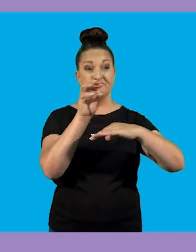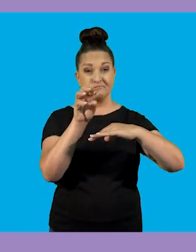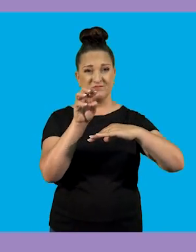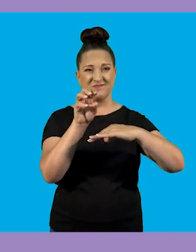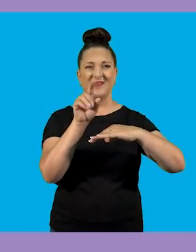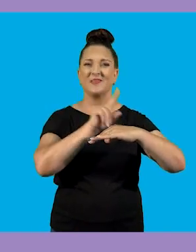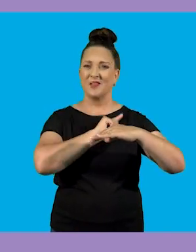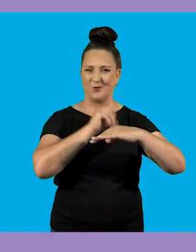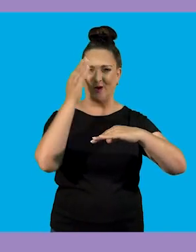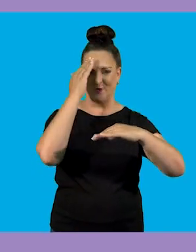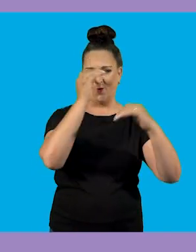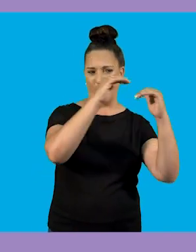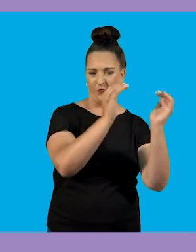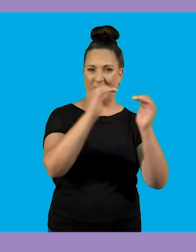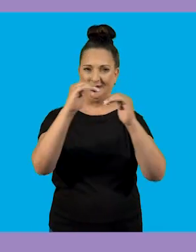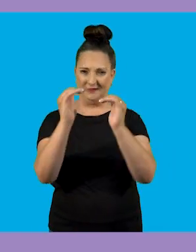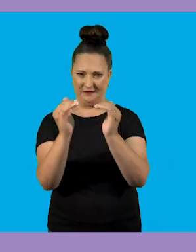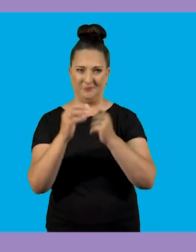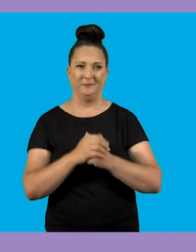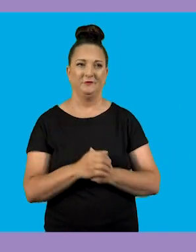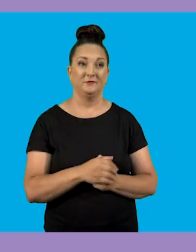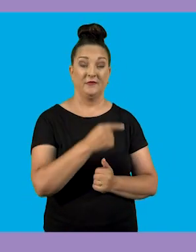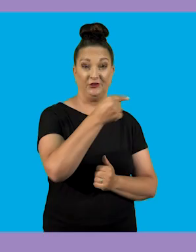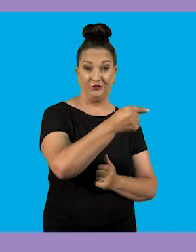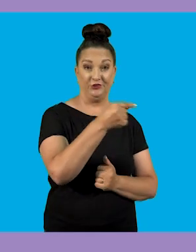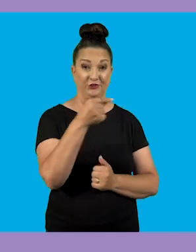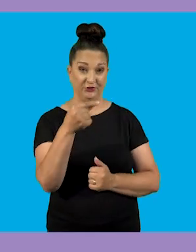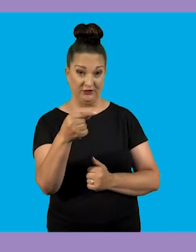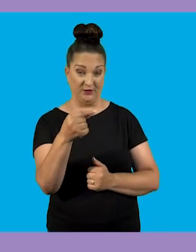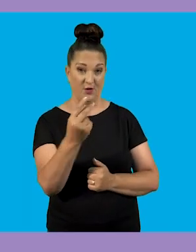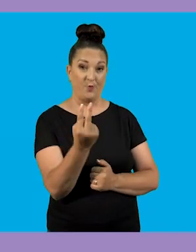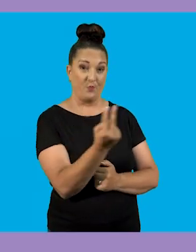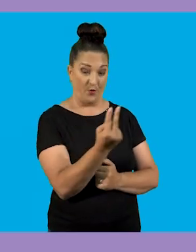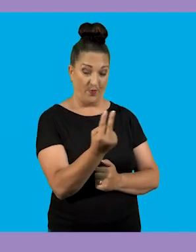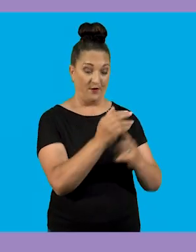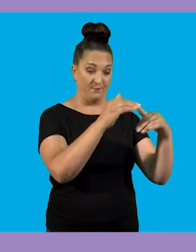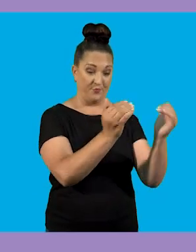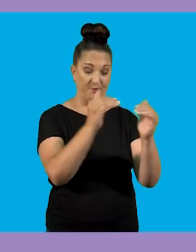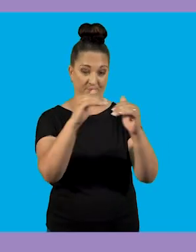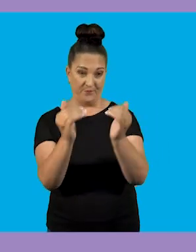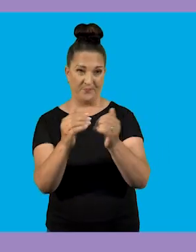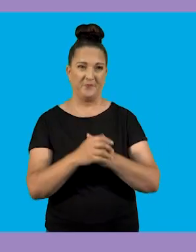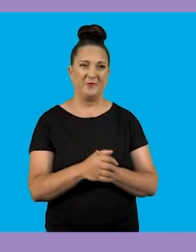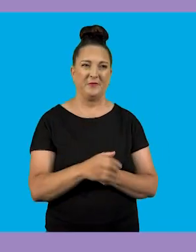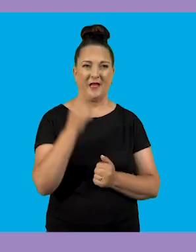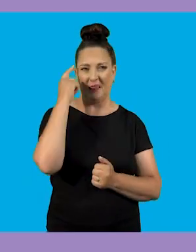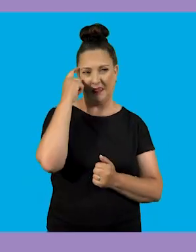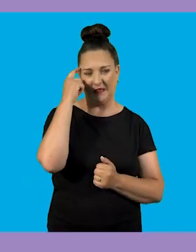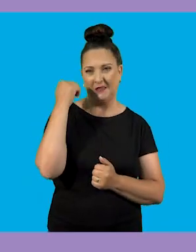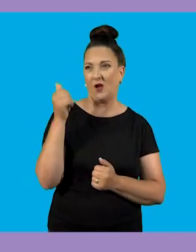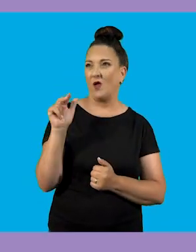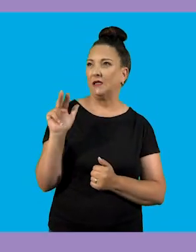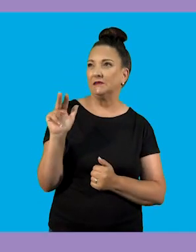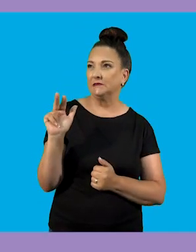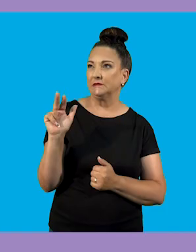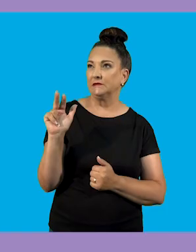know that we must have 2 brackets. We are going to have g in both of the brackets. Then we are thinking of the